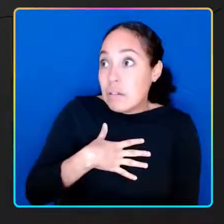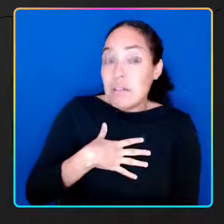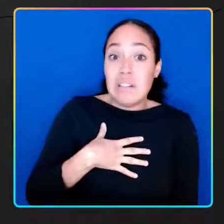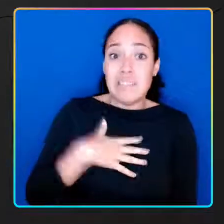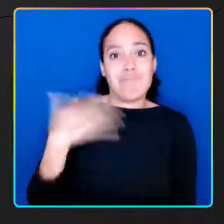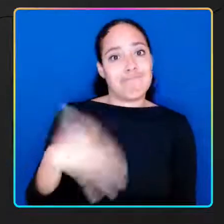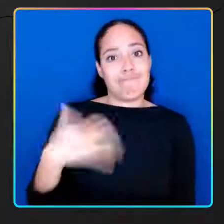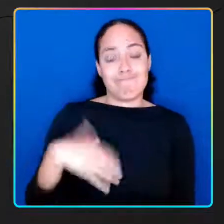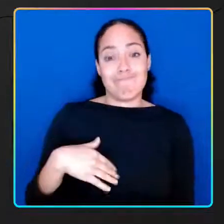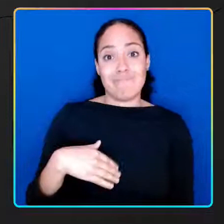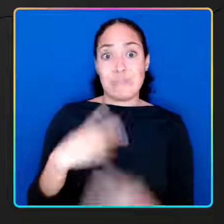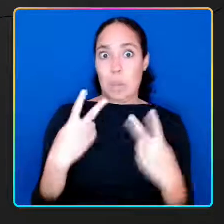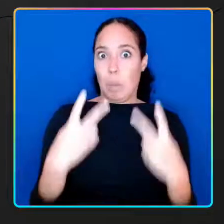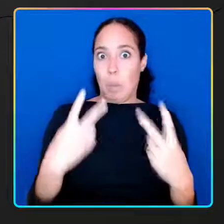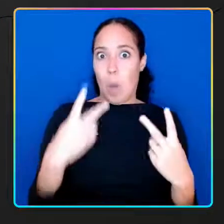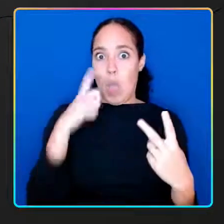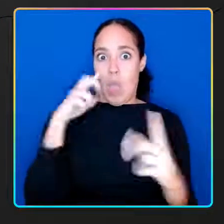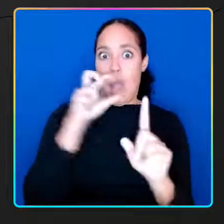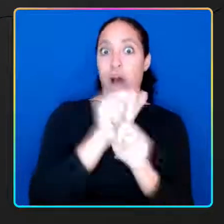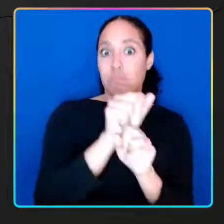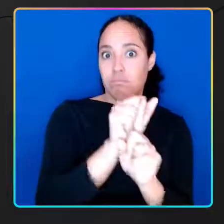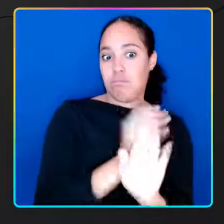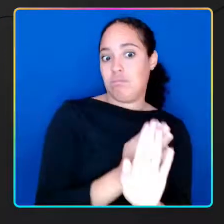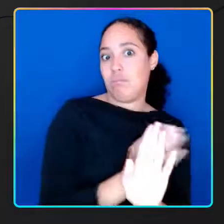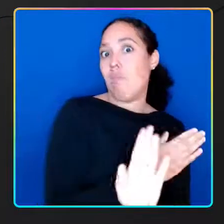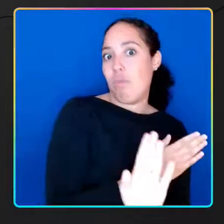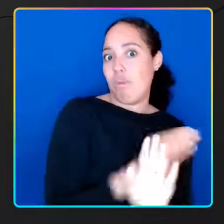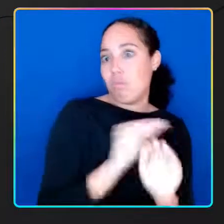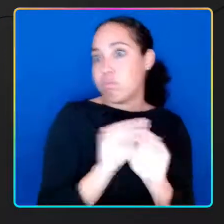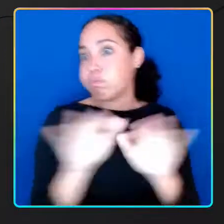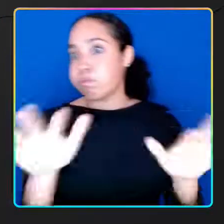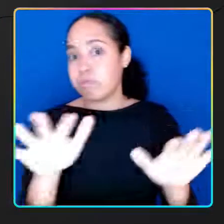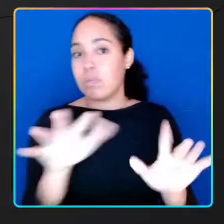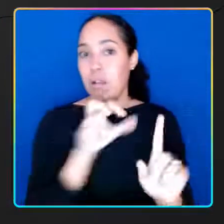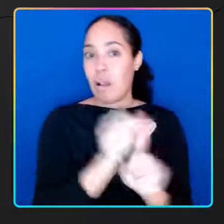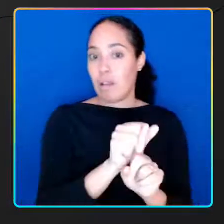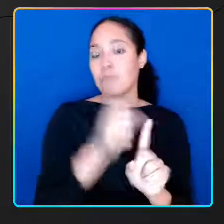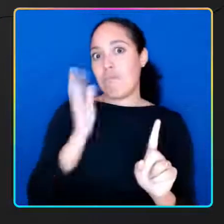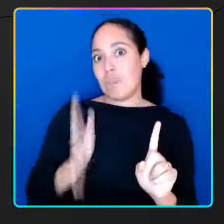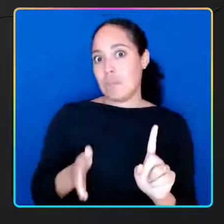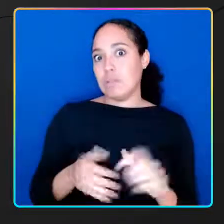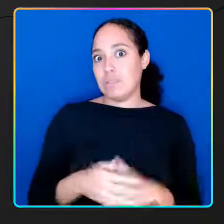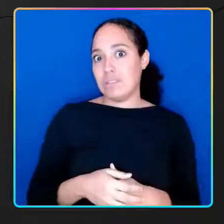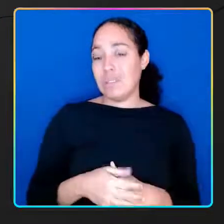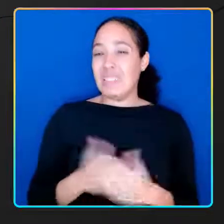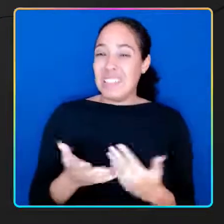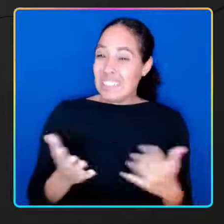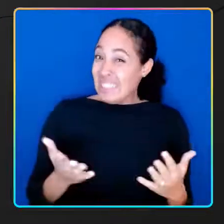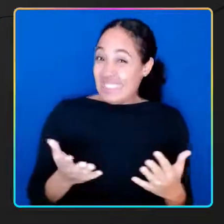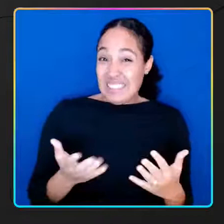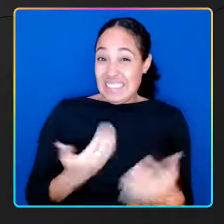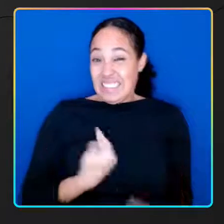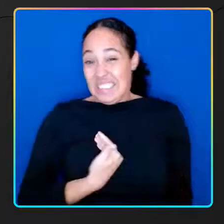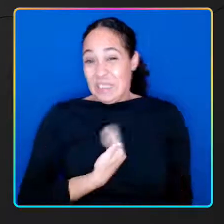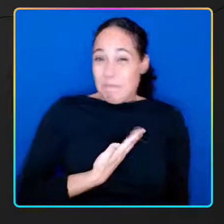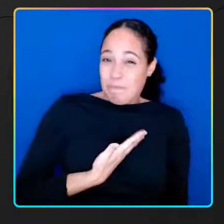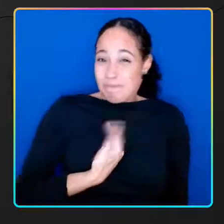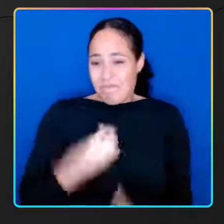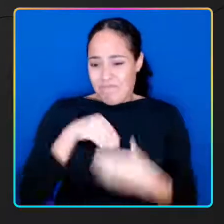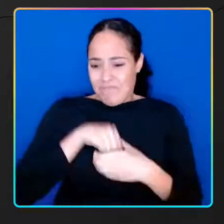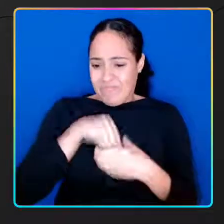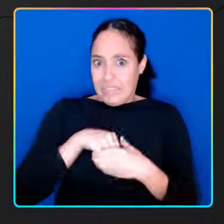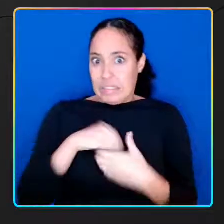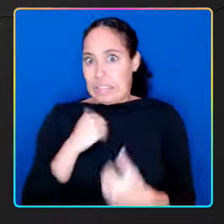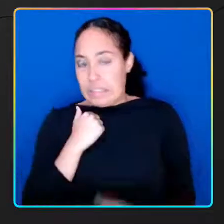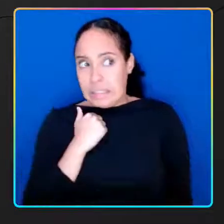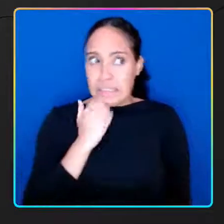it so you don't take it any further, but it's not always easy. So I feel like we're always kind of walking a fine line of like,